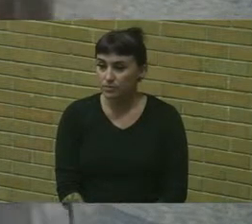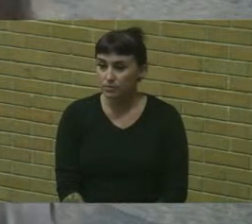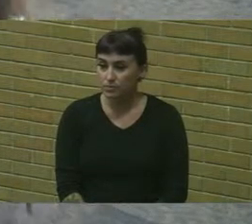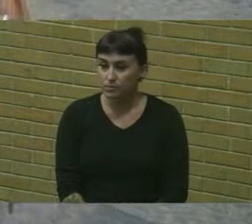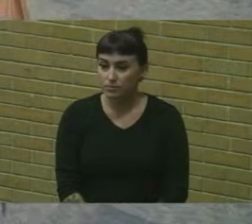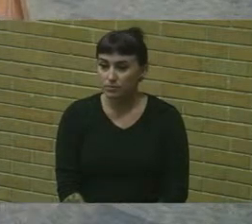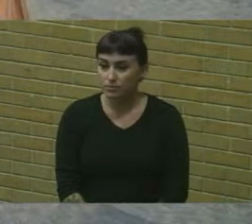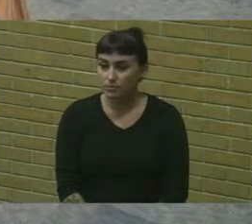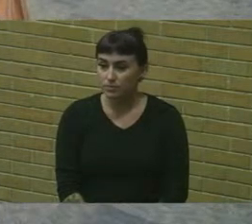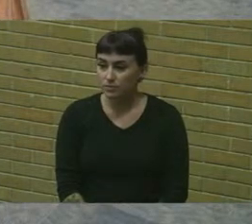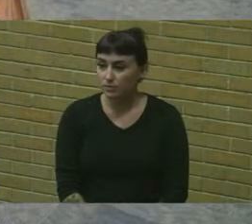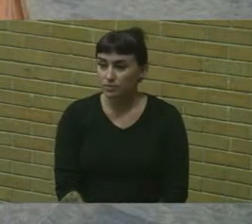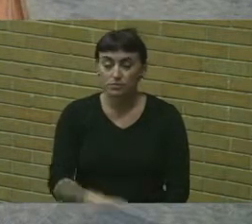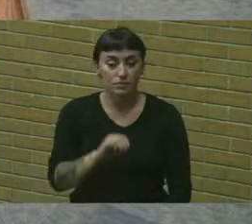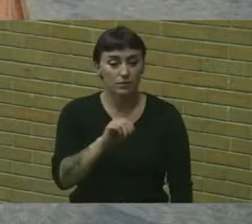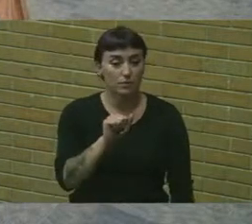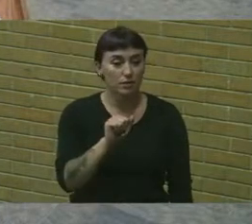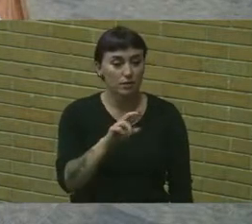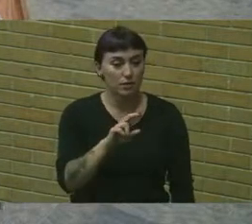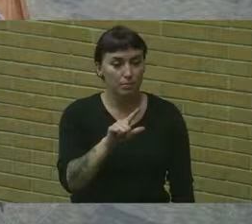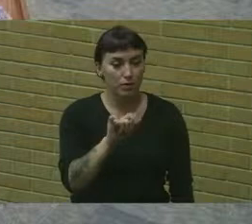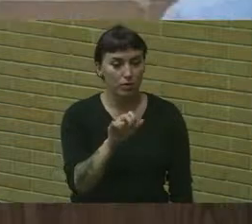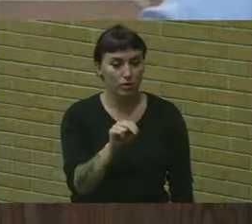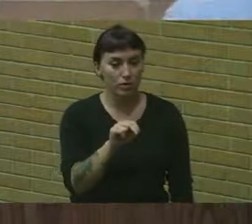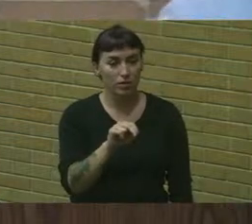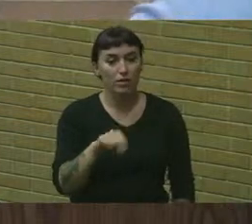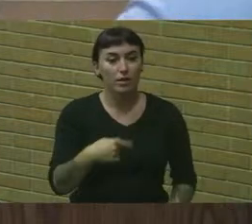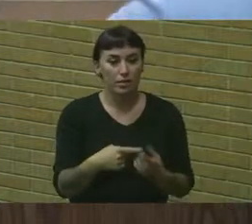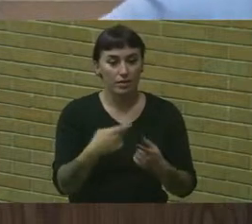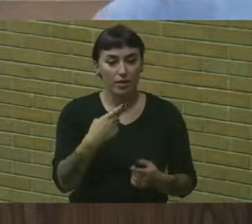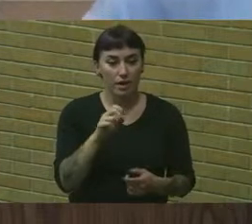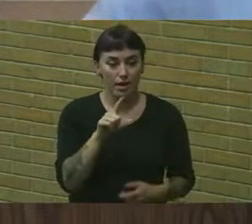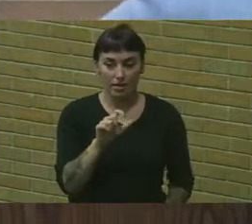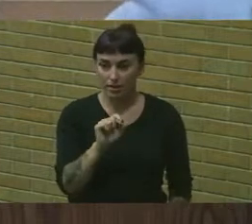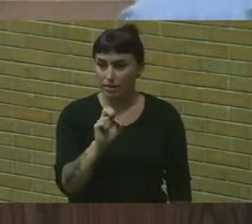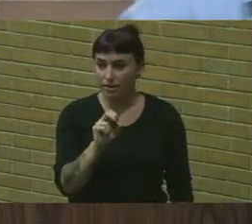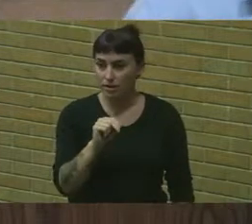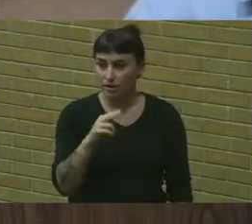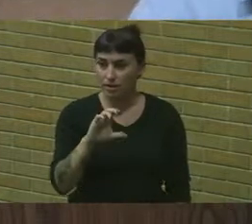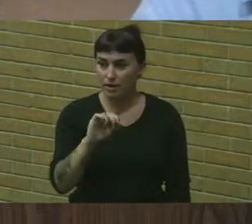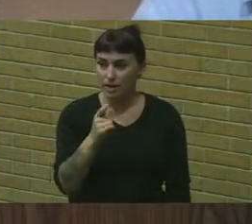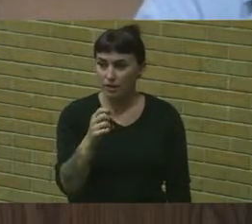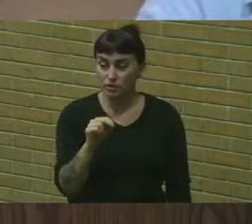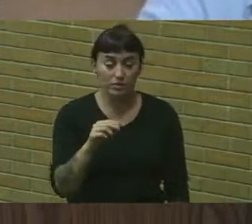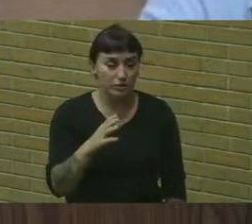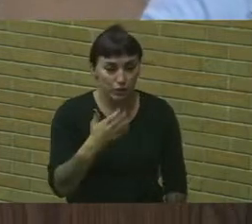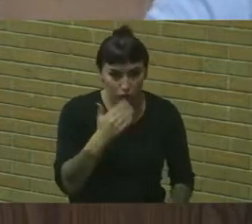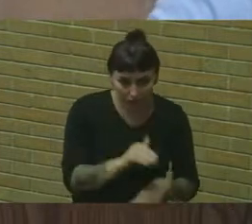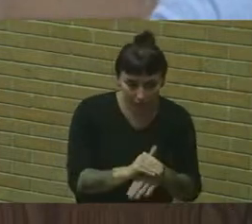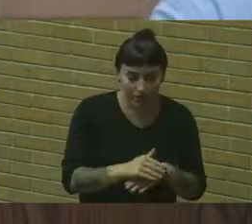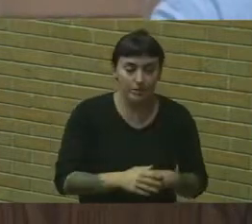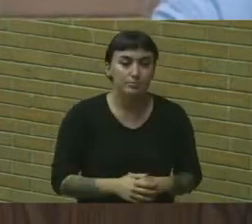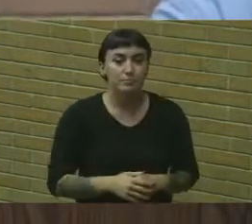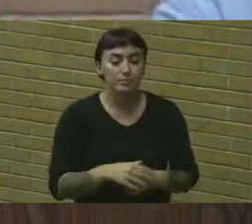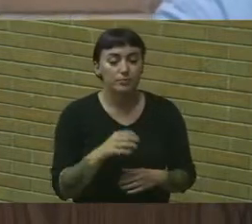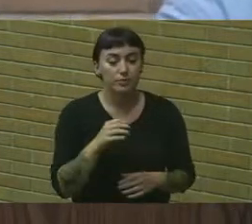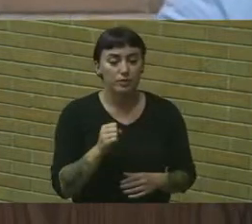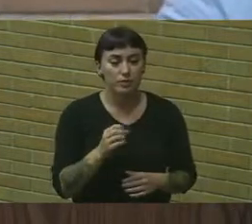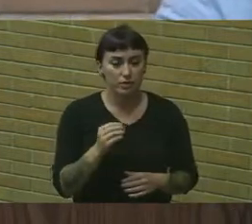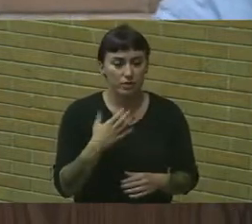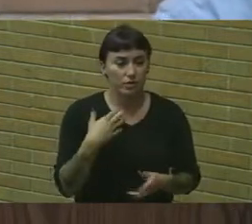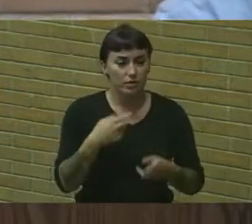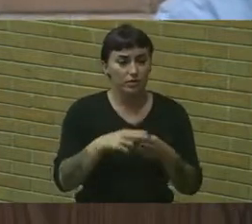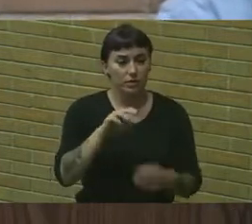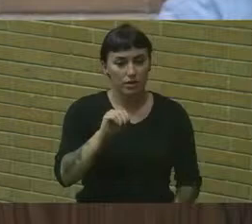Thank you. Marilyn, and then followed by Helen Cashtan. Good evening. My name is